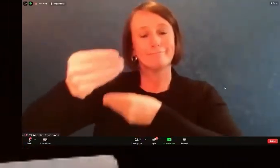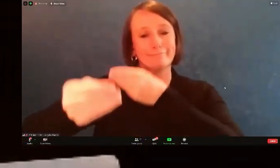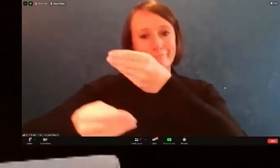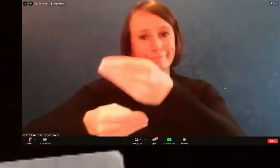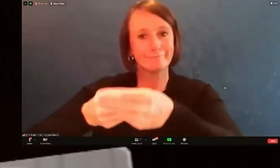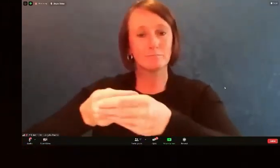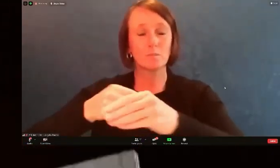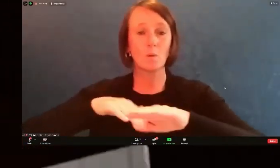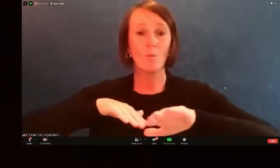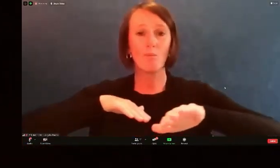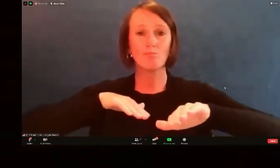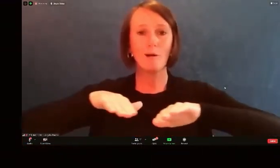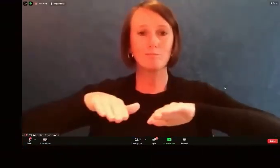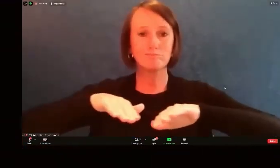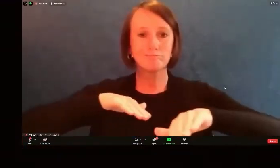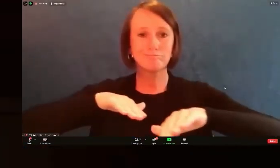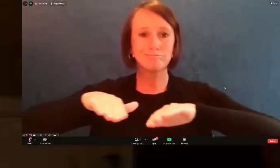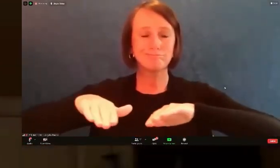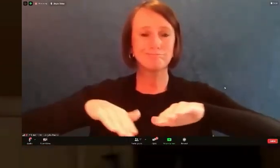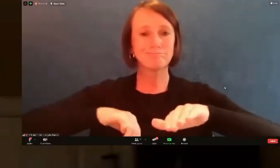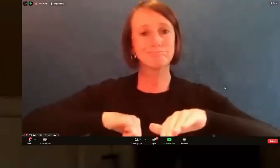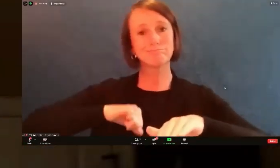gently, walk true.